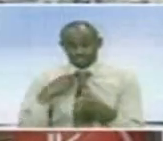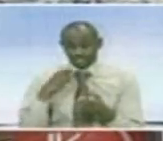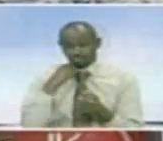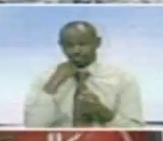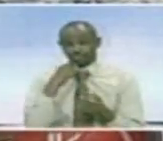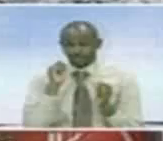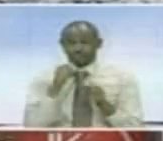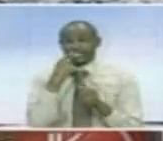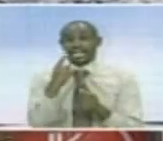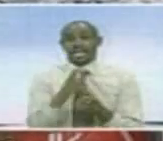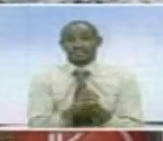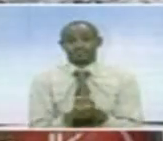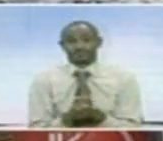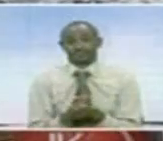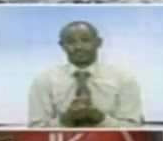to ask the